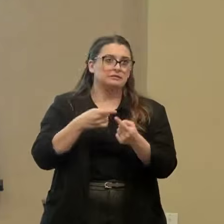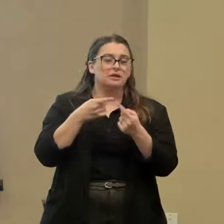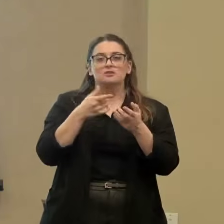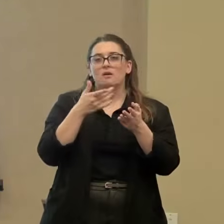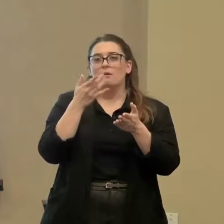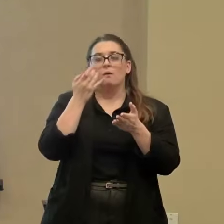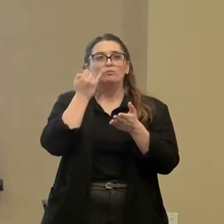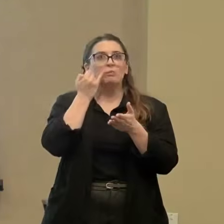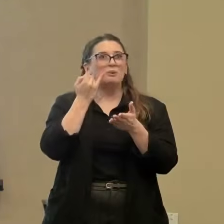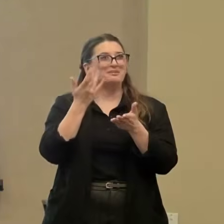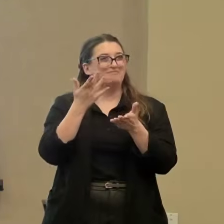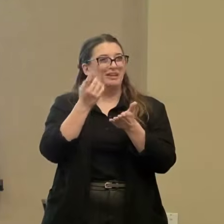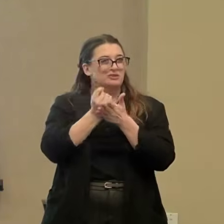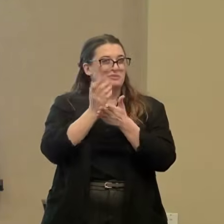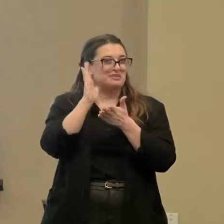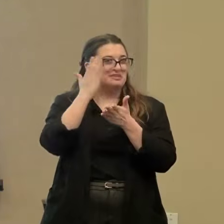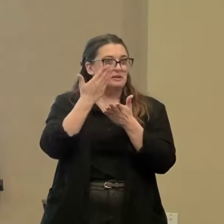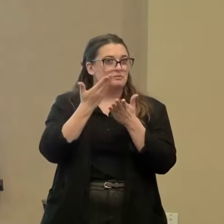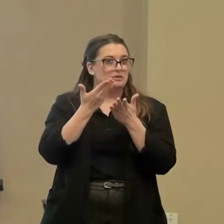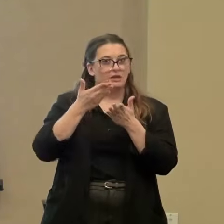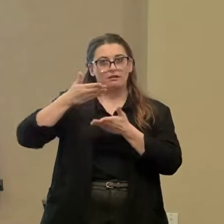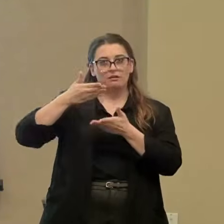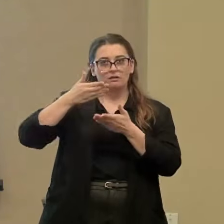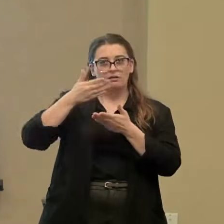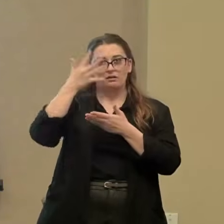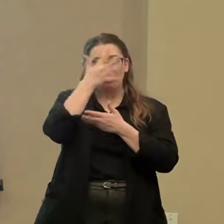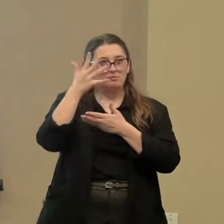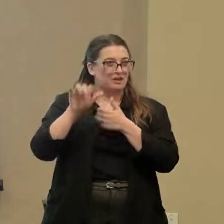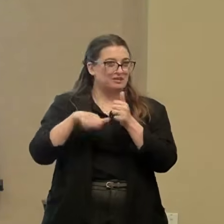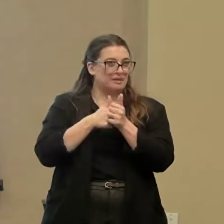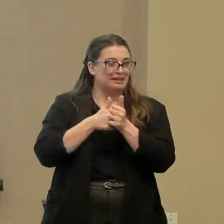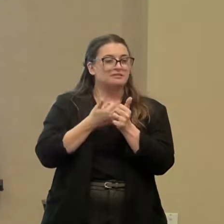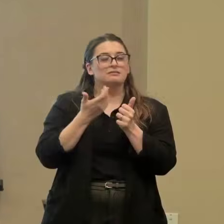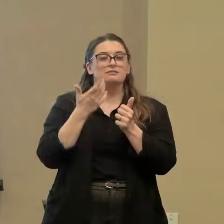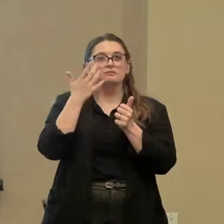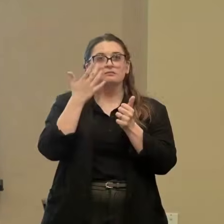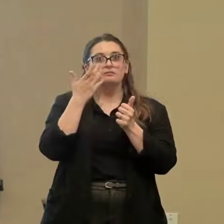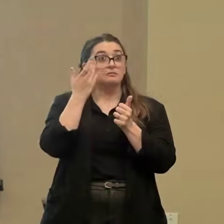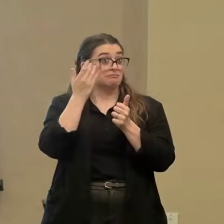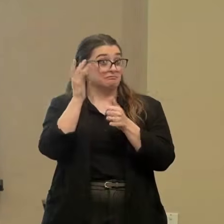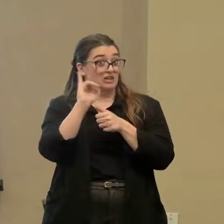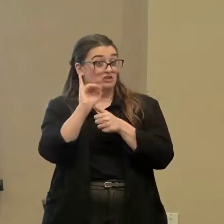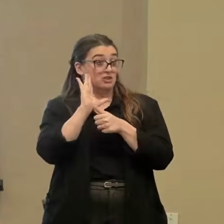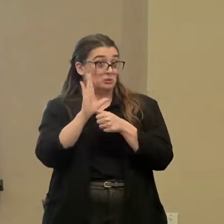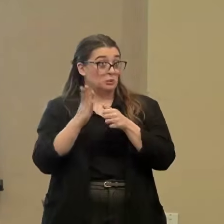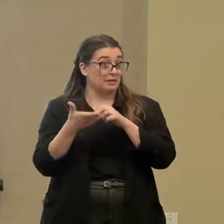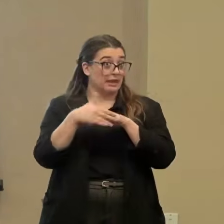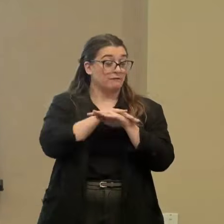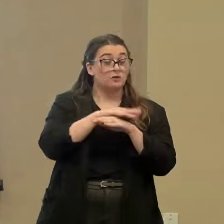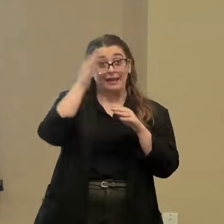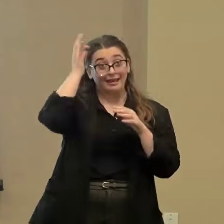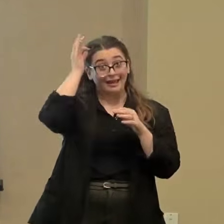might seem more appearance based, right? If insurance usually covers those, if you're having hair loss or you're